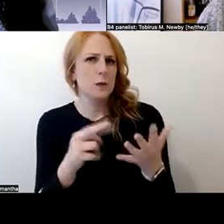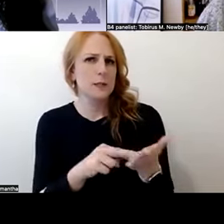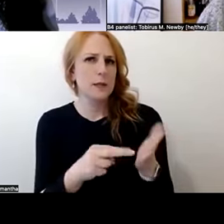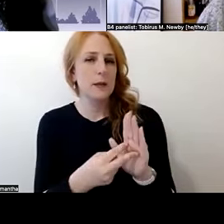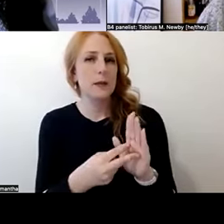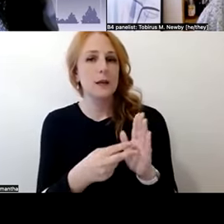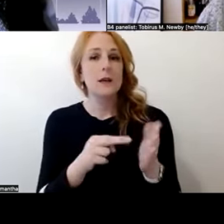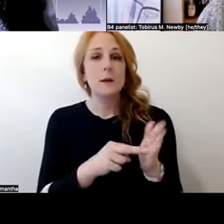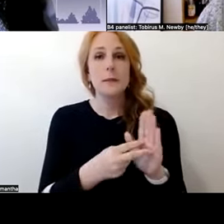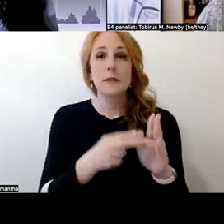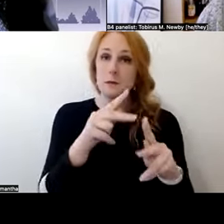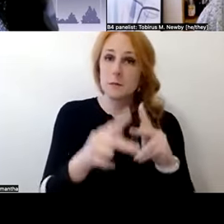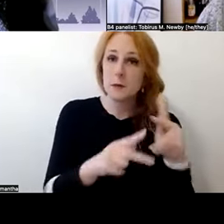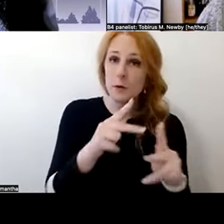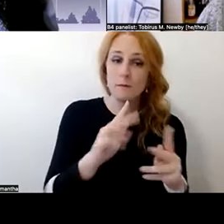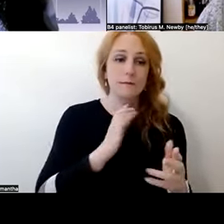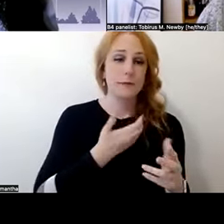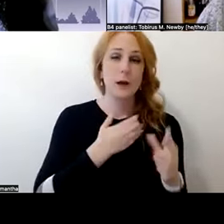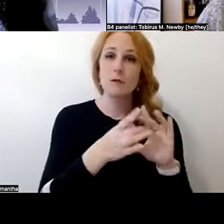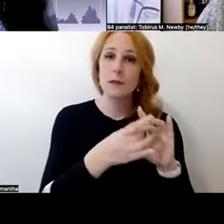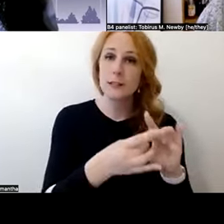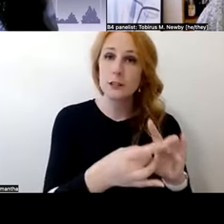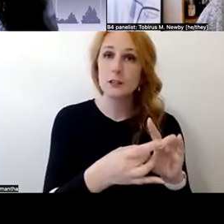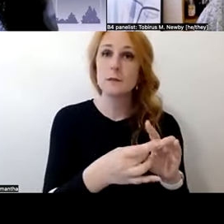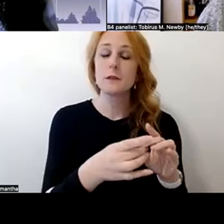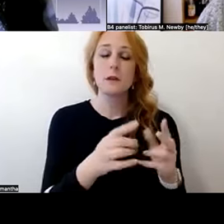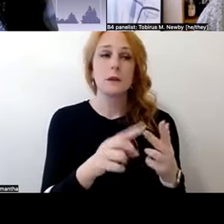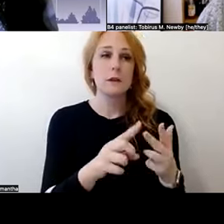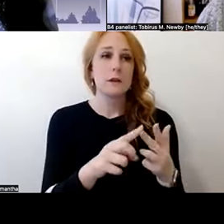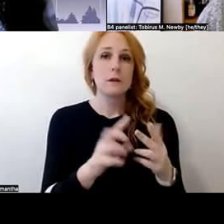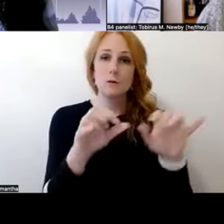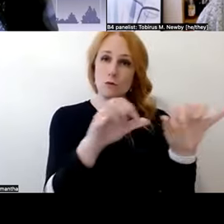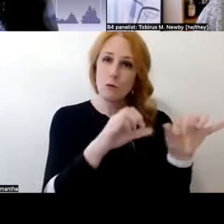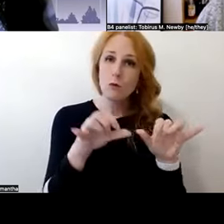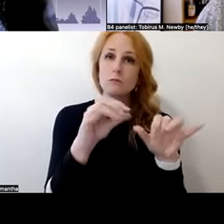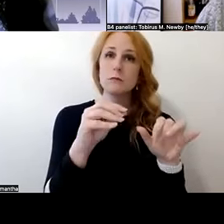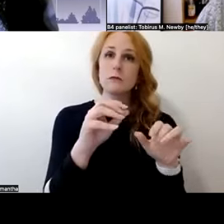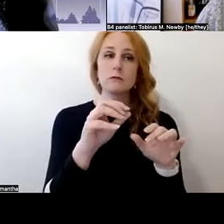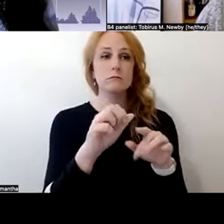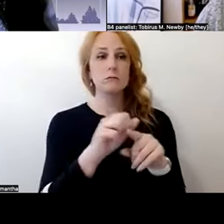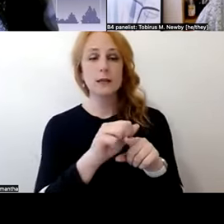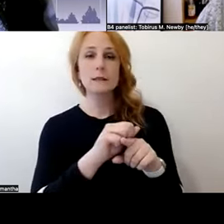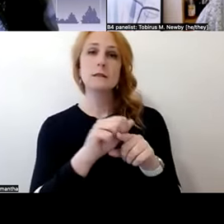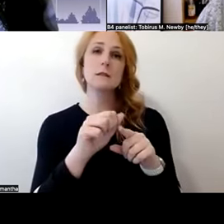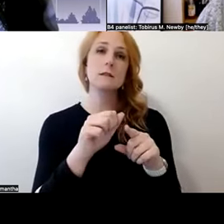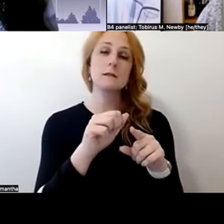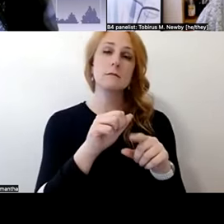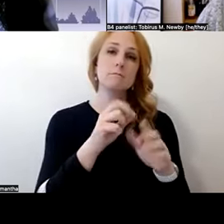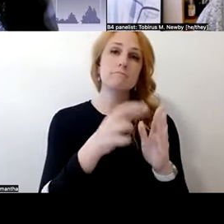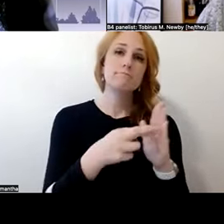we have with each other. It is our collection of norms and practices as a group of folks doing